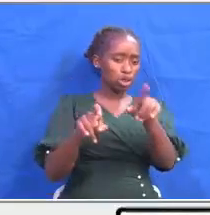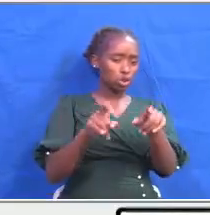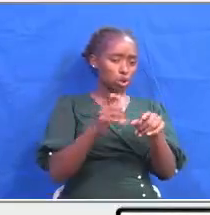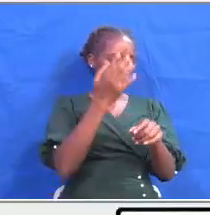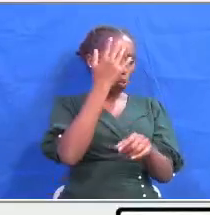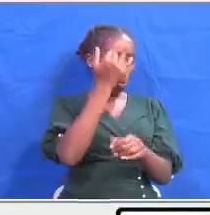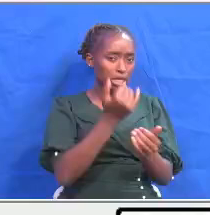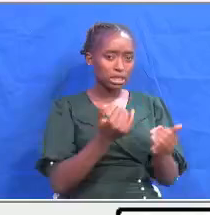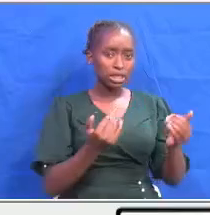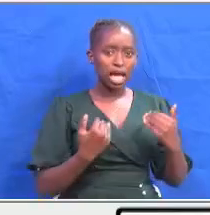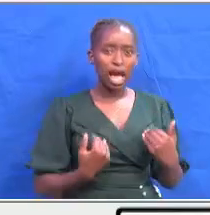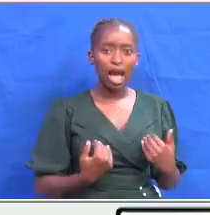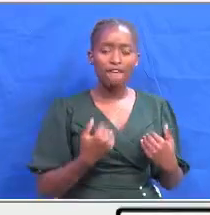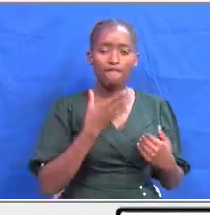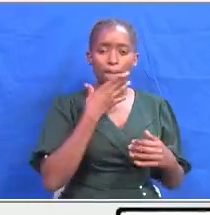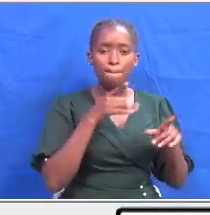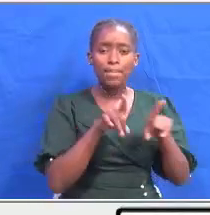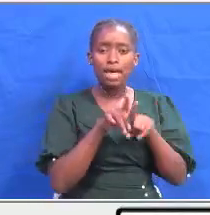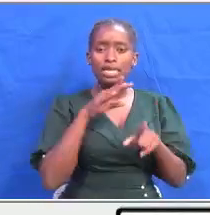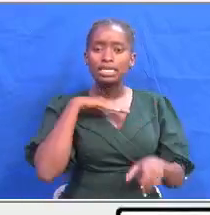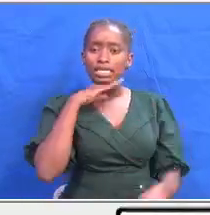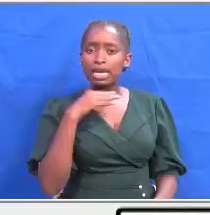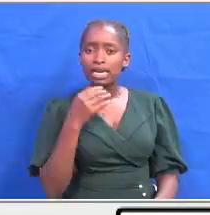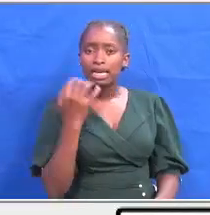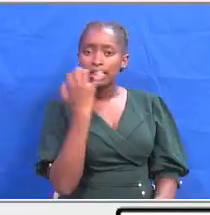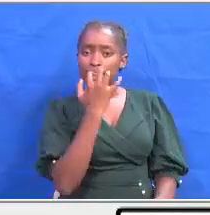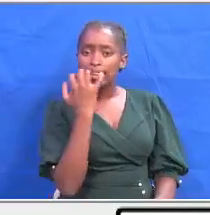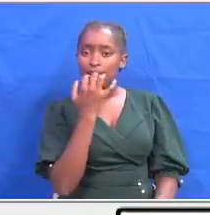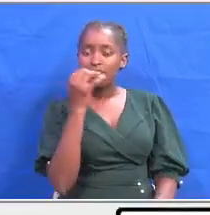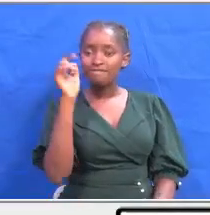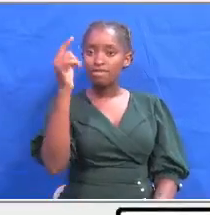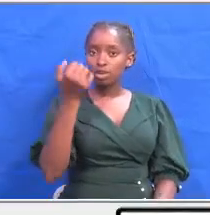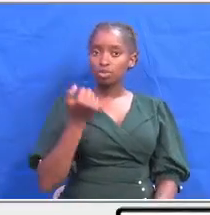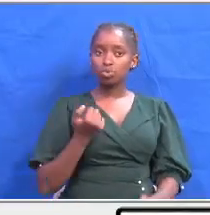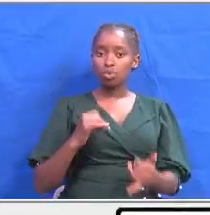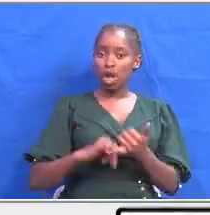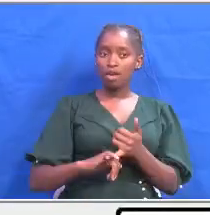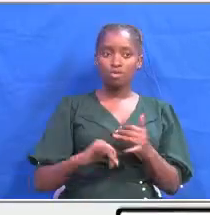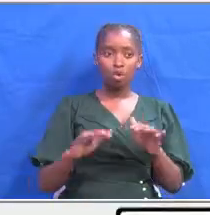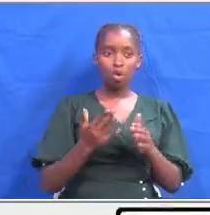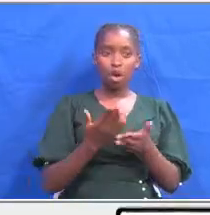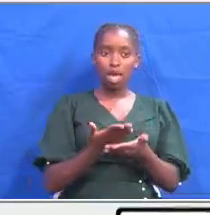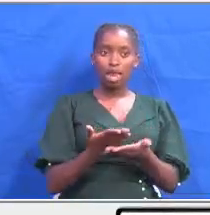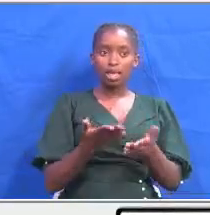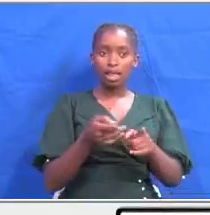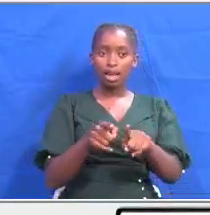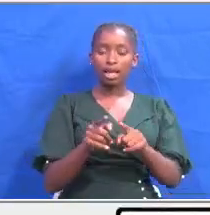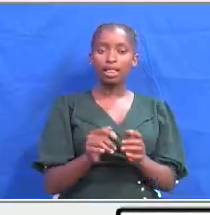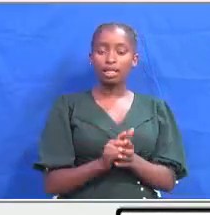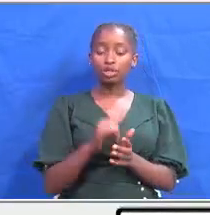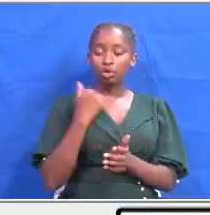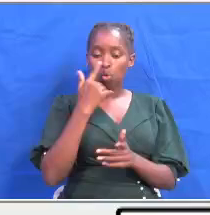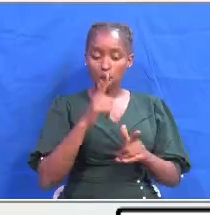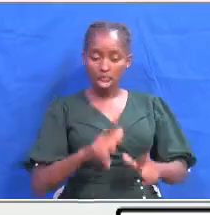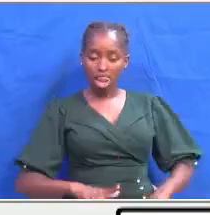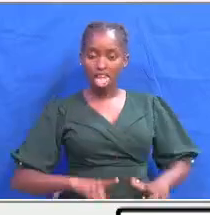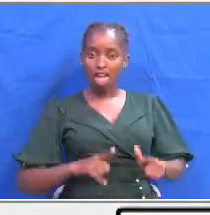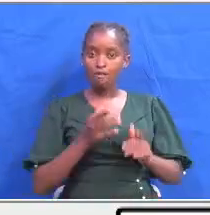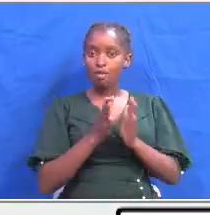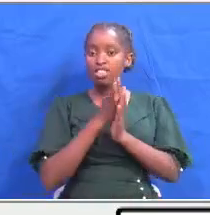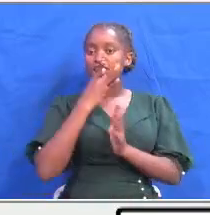the late Gachagua, of the first wife, who is there, who used to live in the UK?